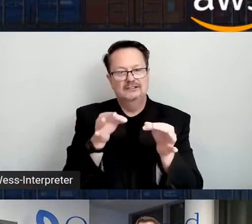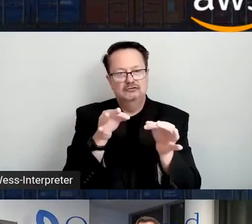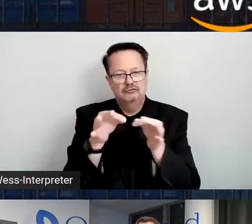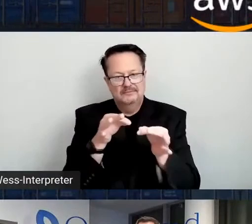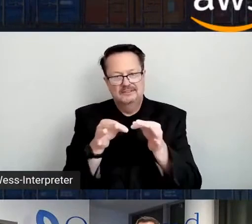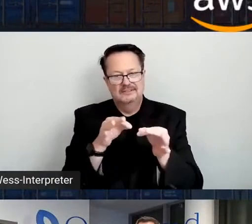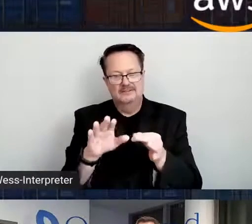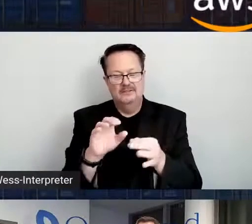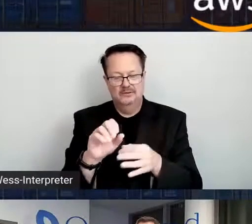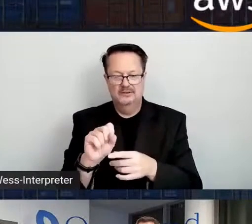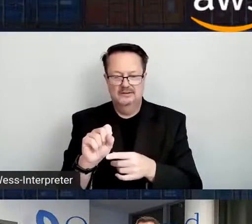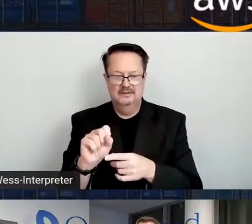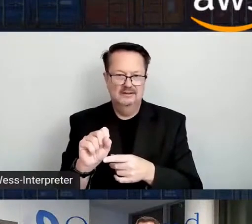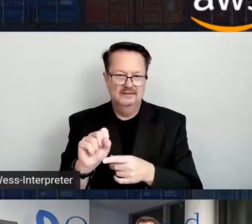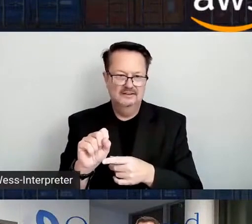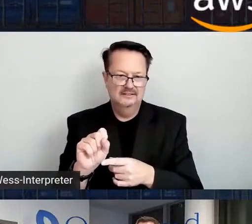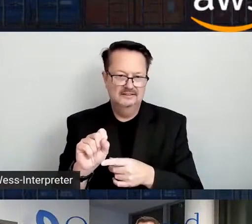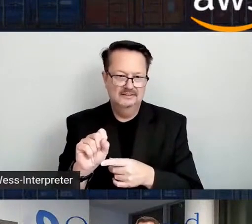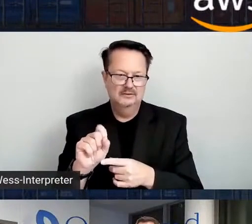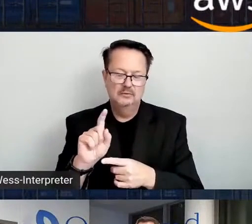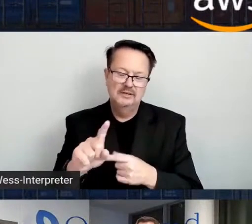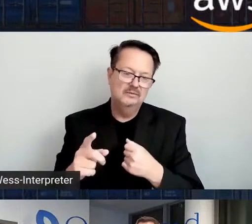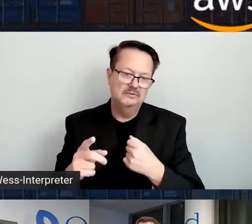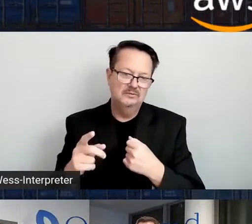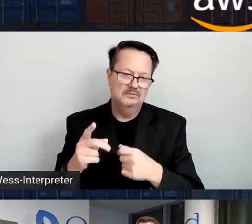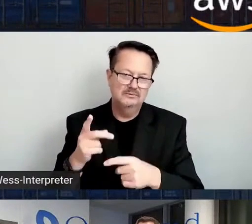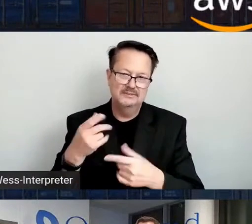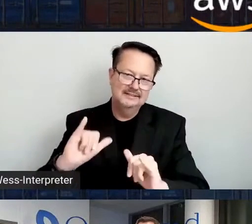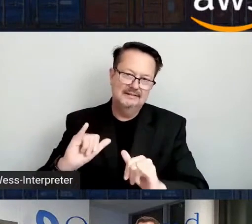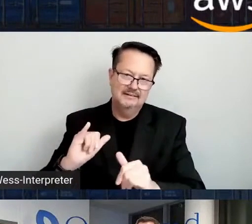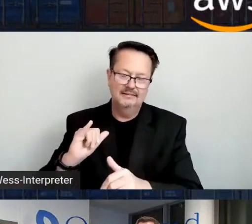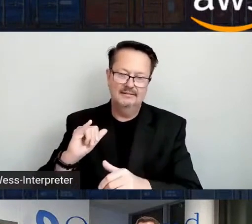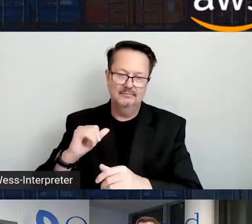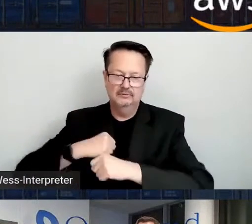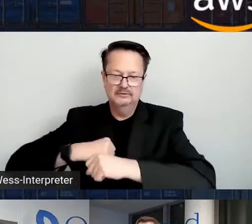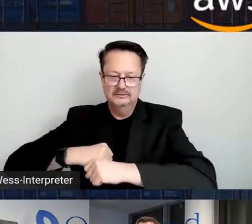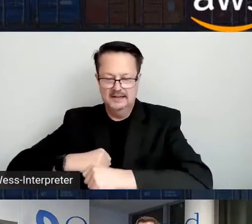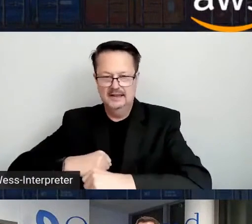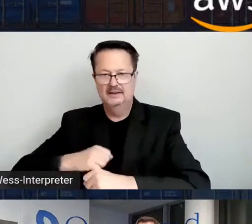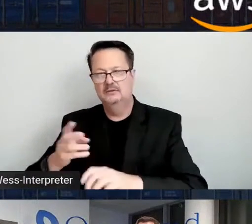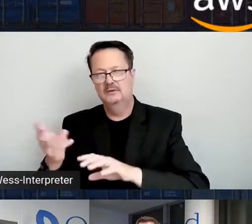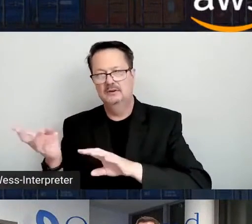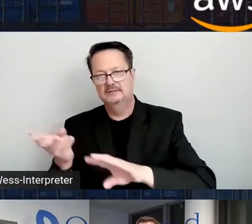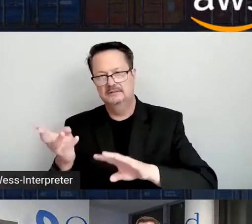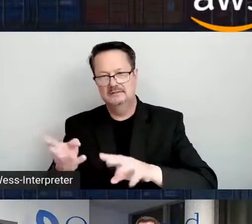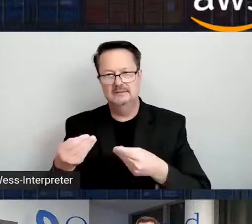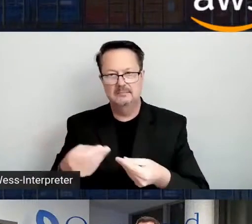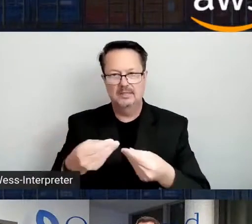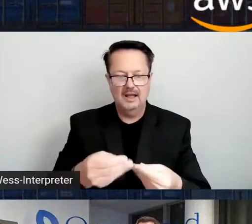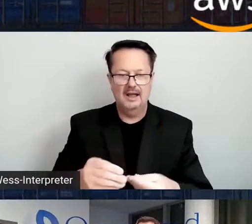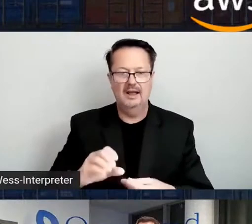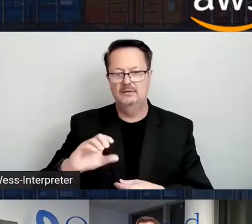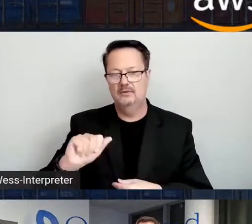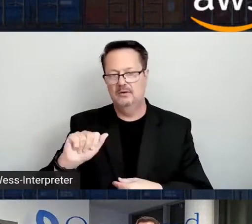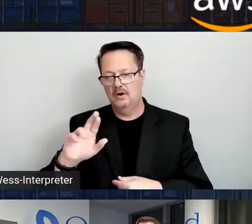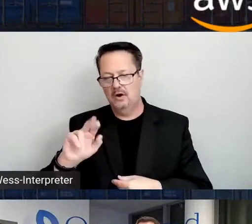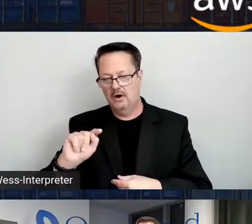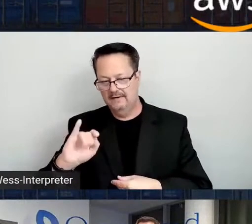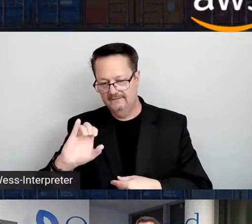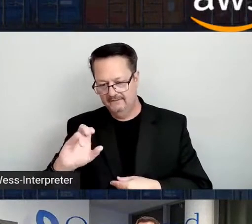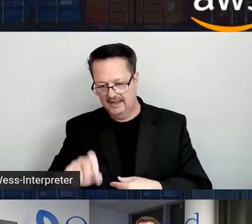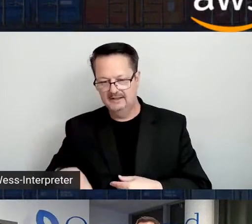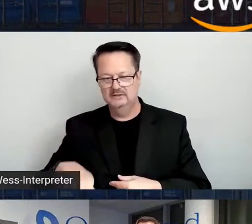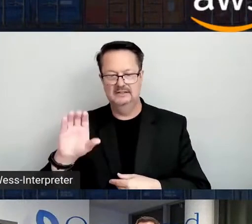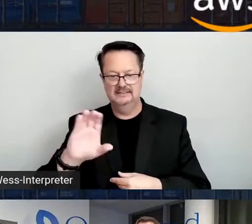need to protect your CI, right? You need to make sure that your artifacts and your supply chain is secure, that your artifacts are trusted. But once